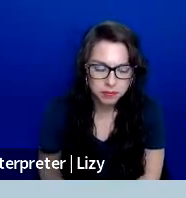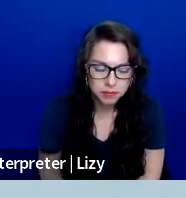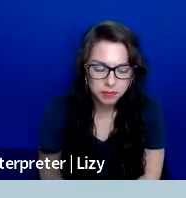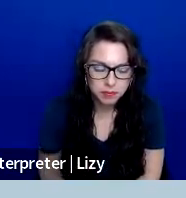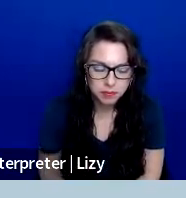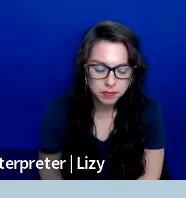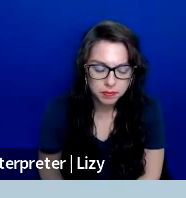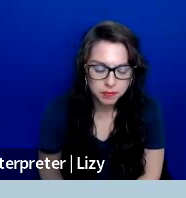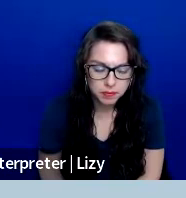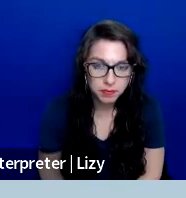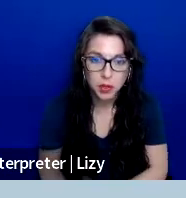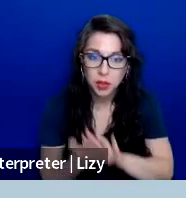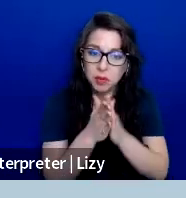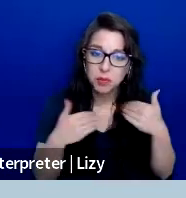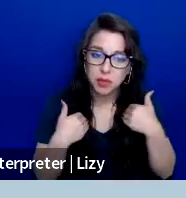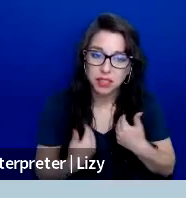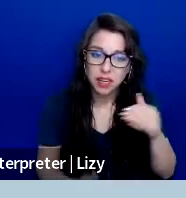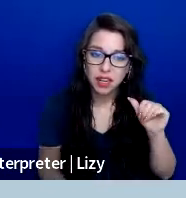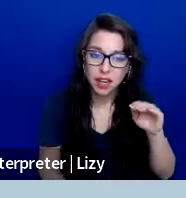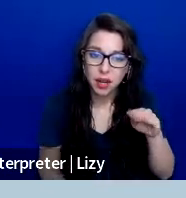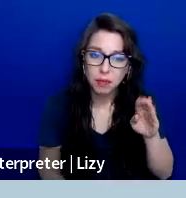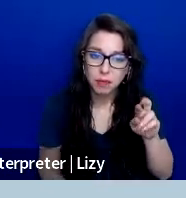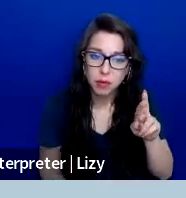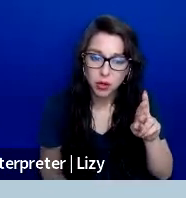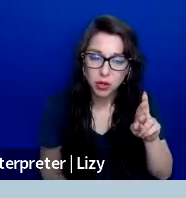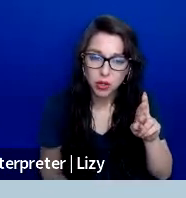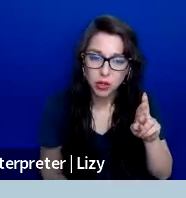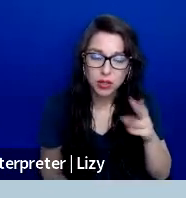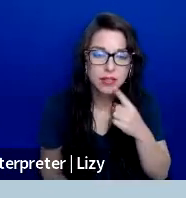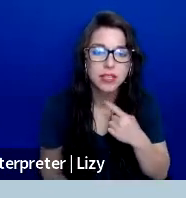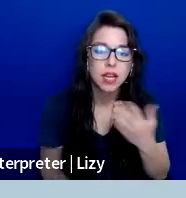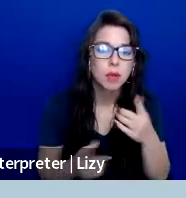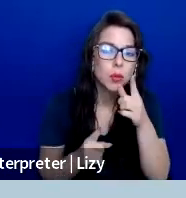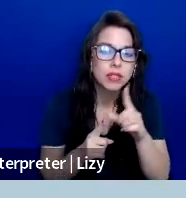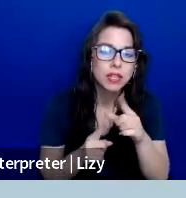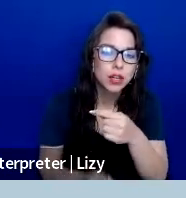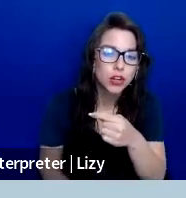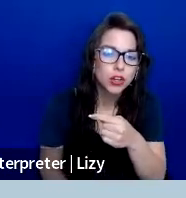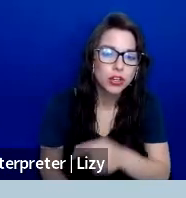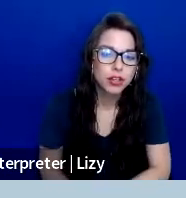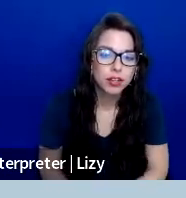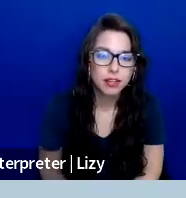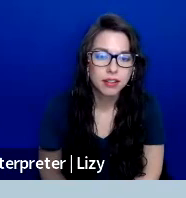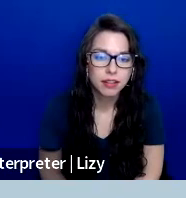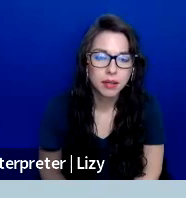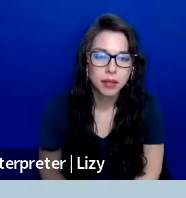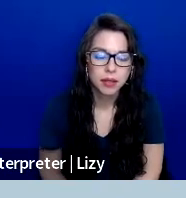Are you getting tired, Amber? Can you tell me what letter that is? D.